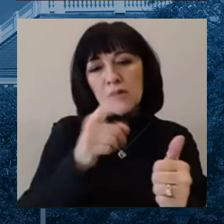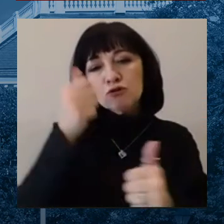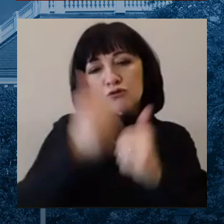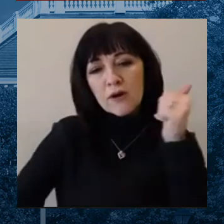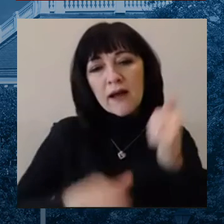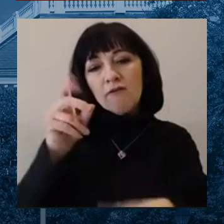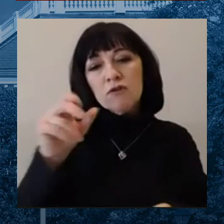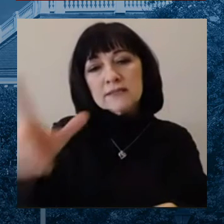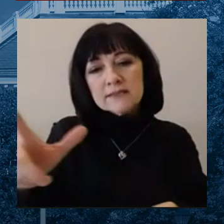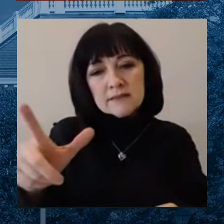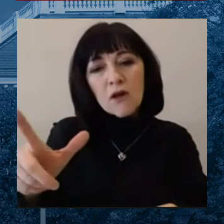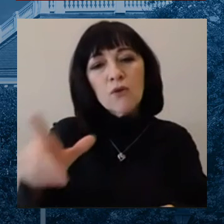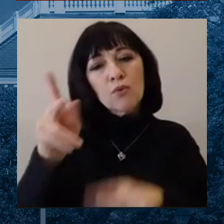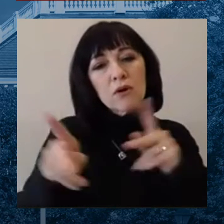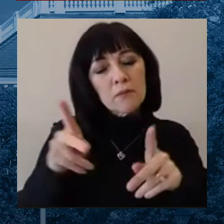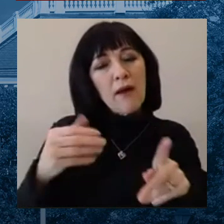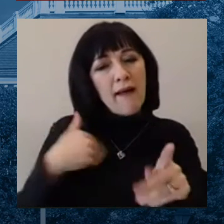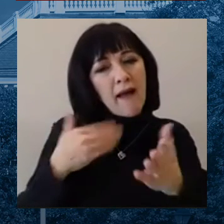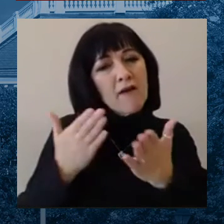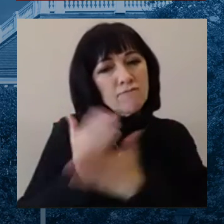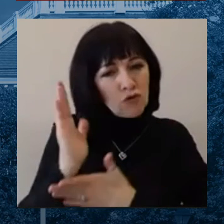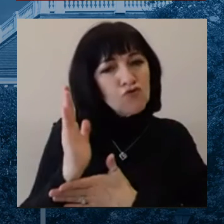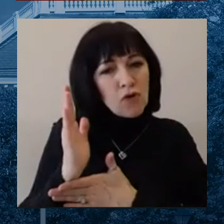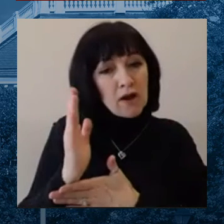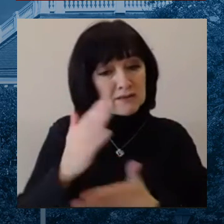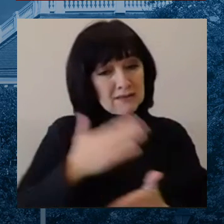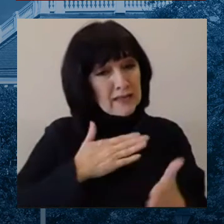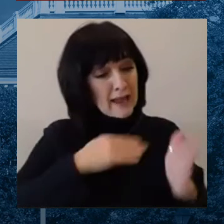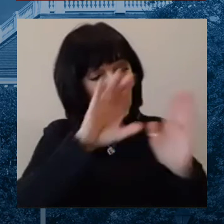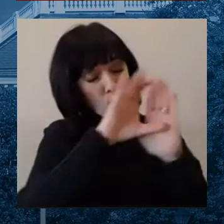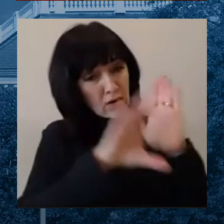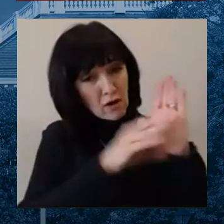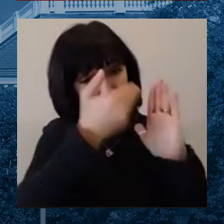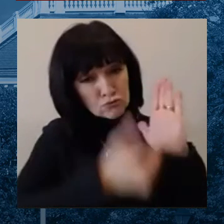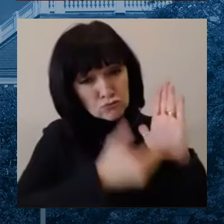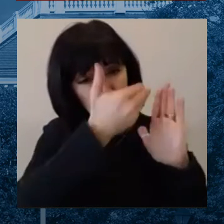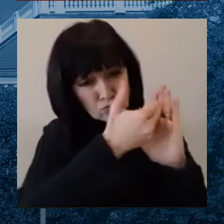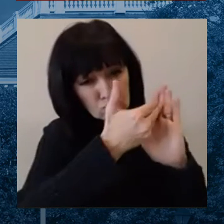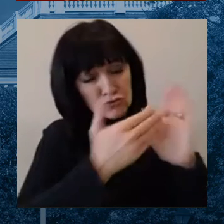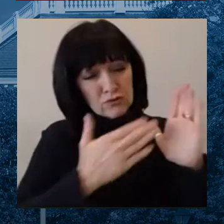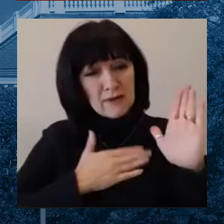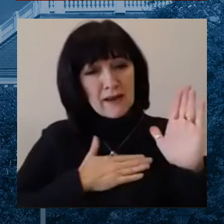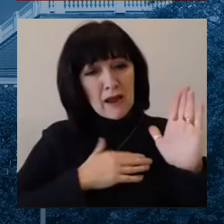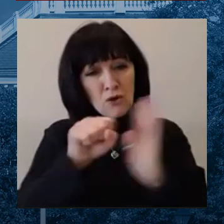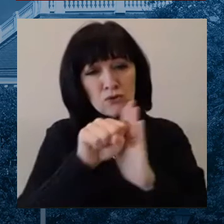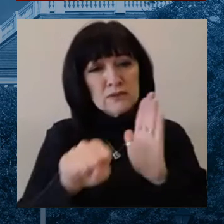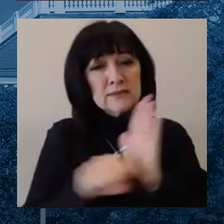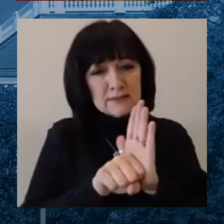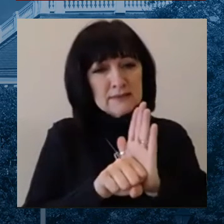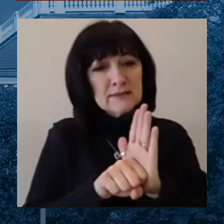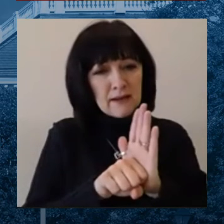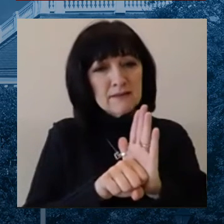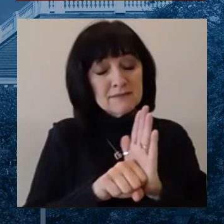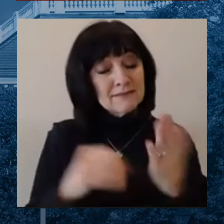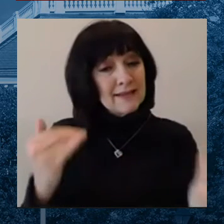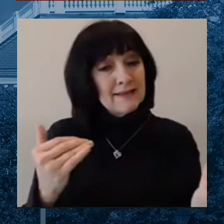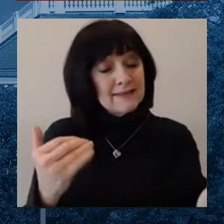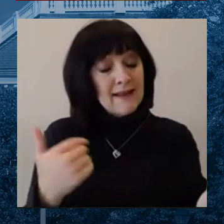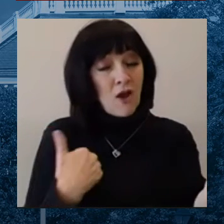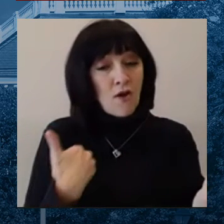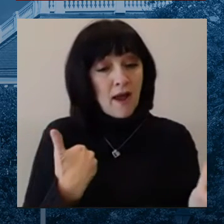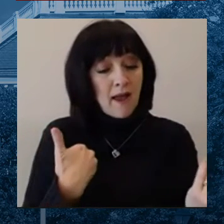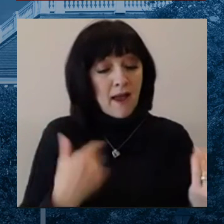are guaranteed in the Constitution of our country and our state. And I do have now